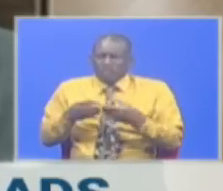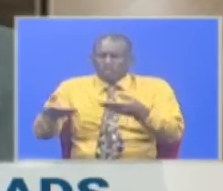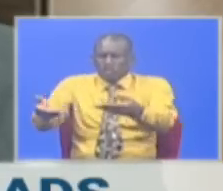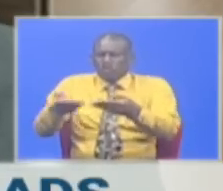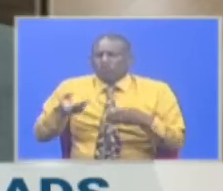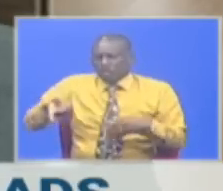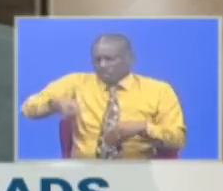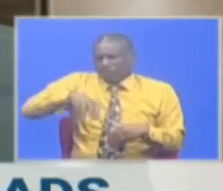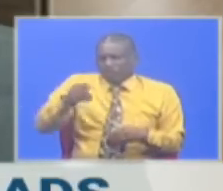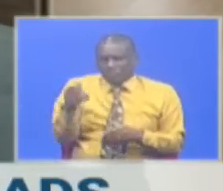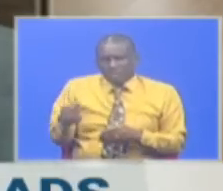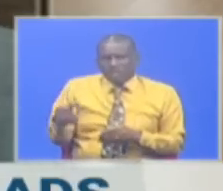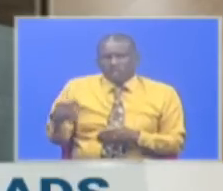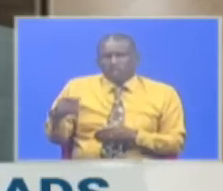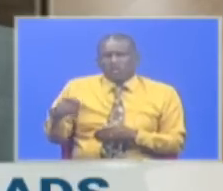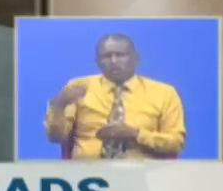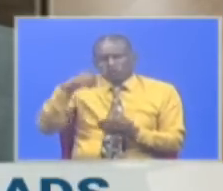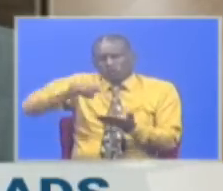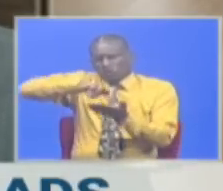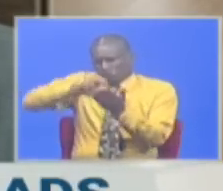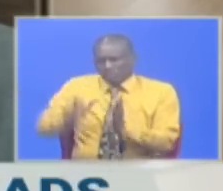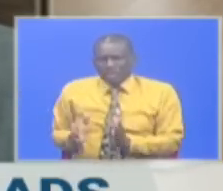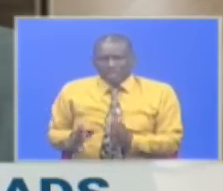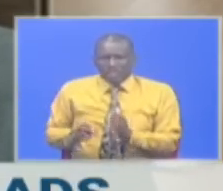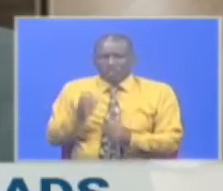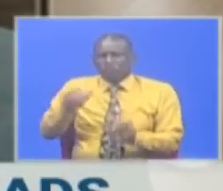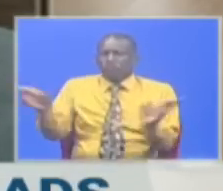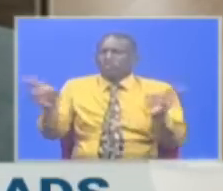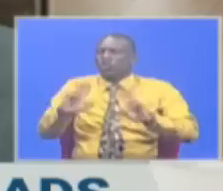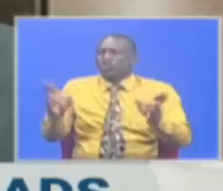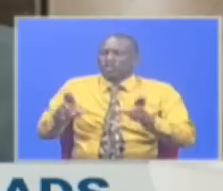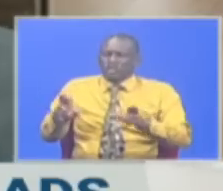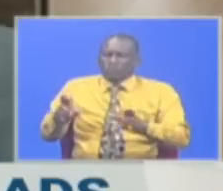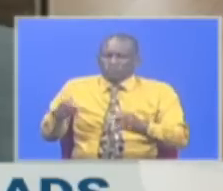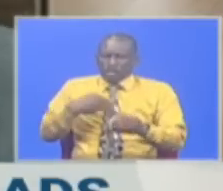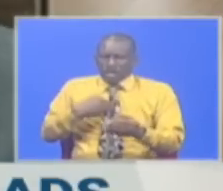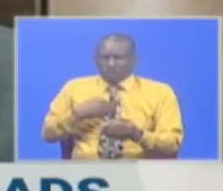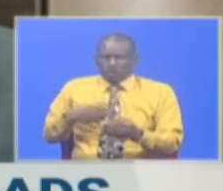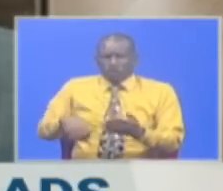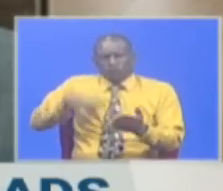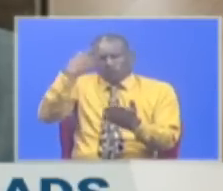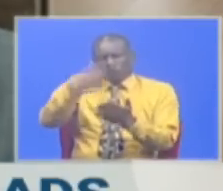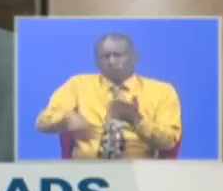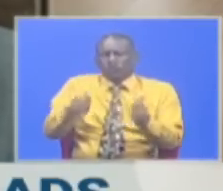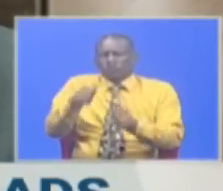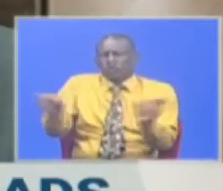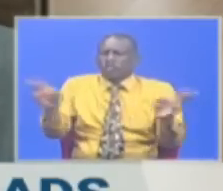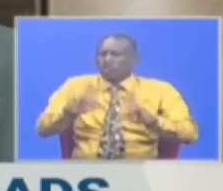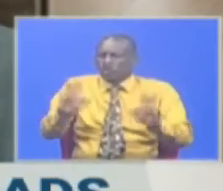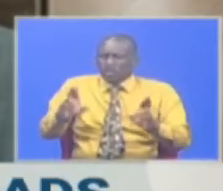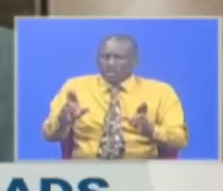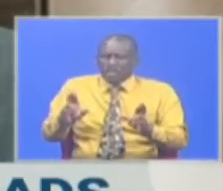money for contracts that we have already gotten into, for courts that are already being built,